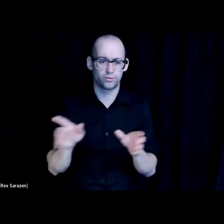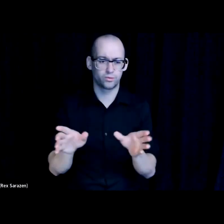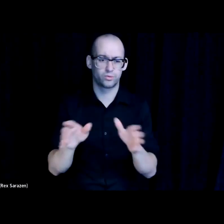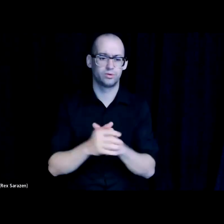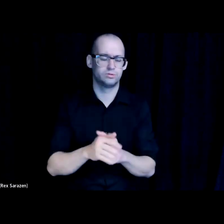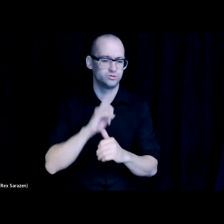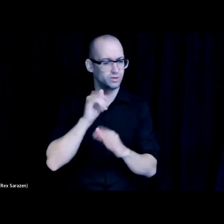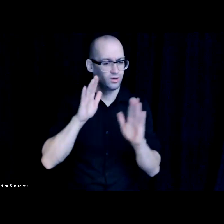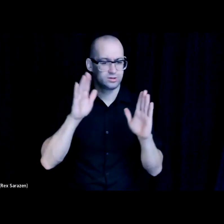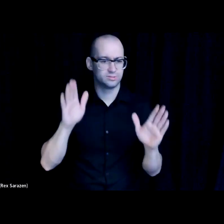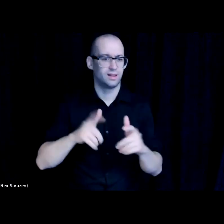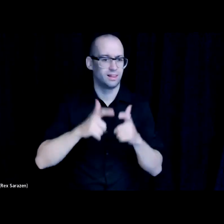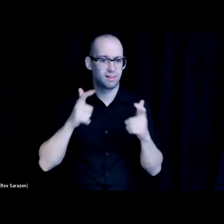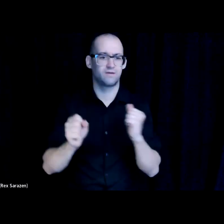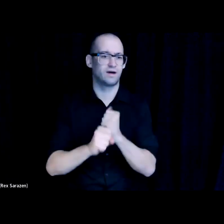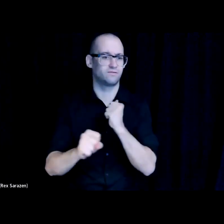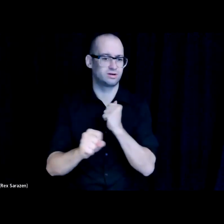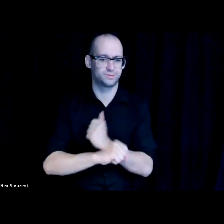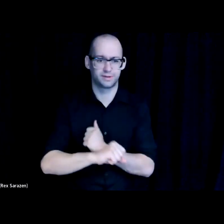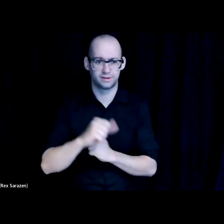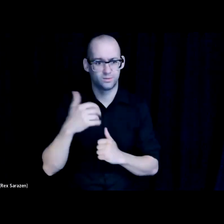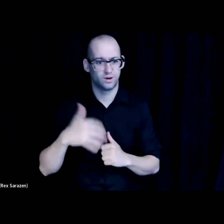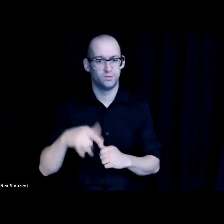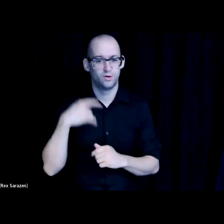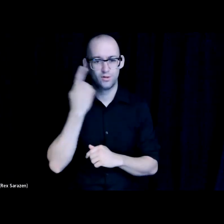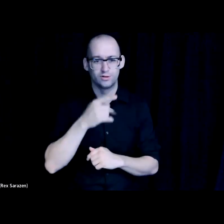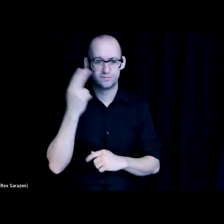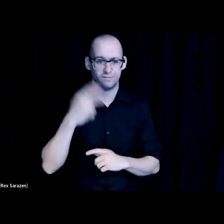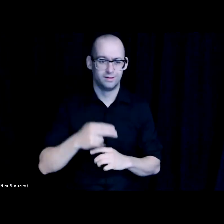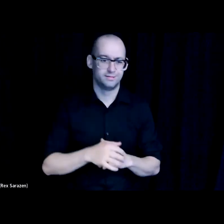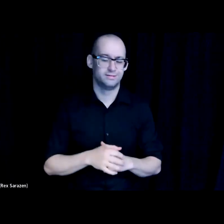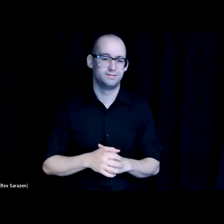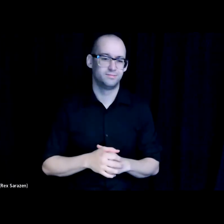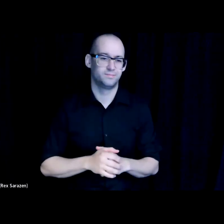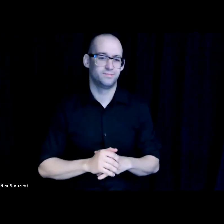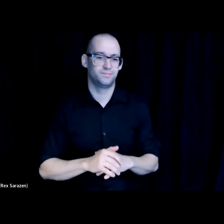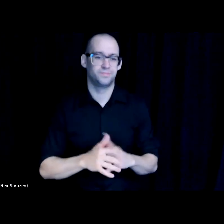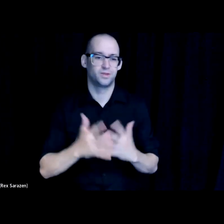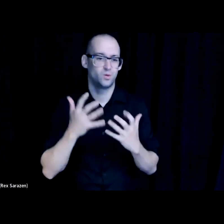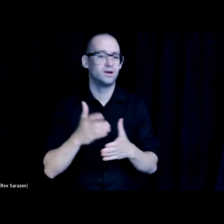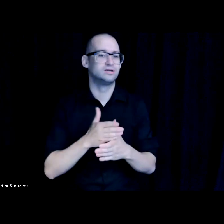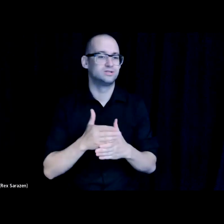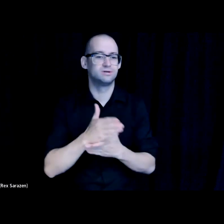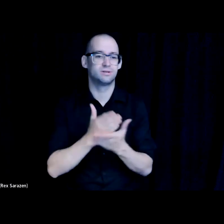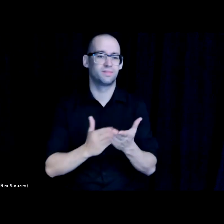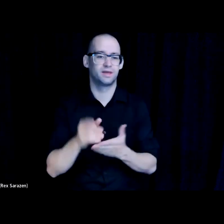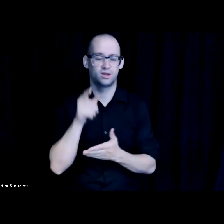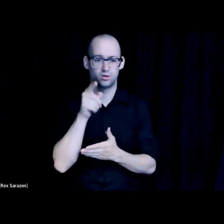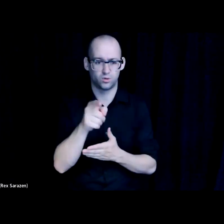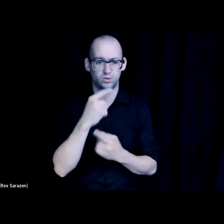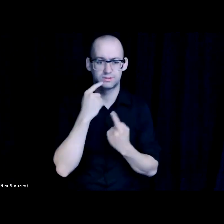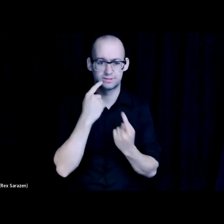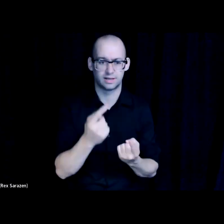incredible. The amount of ads, and the ads look so fun. So wanted to also share something you mentioned when we first spoke